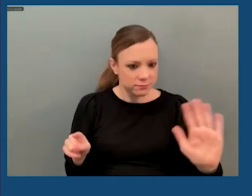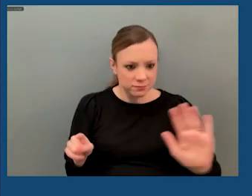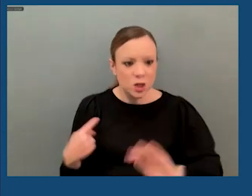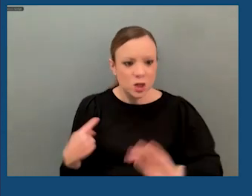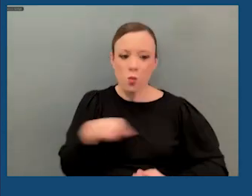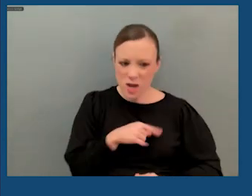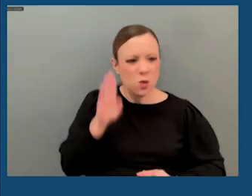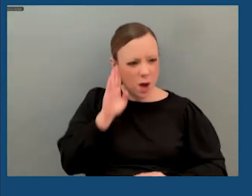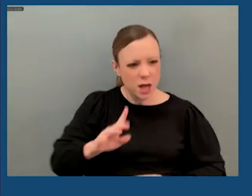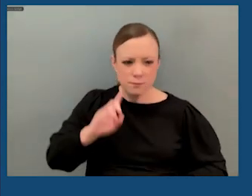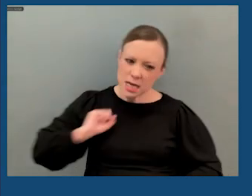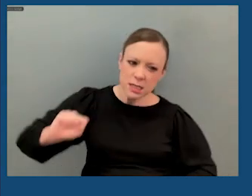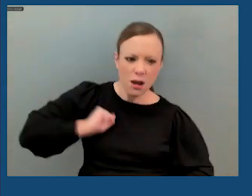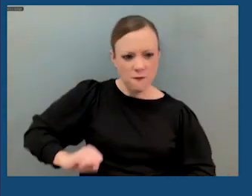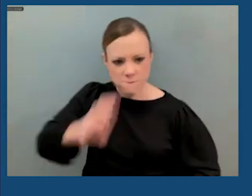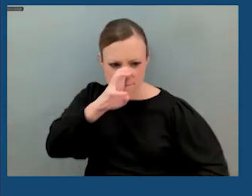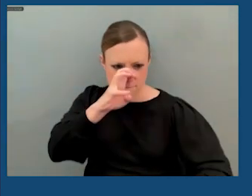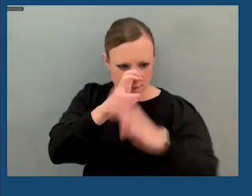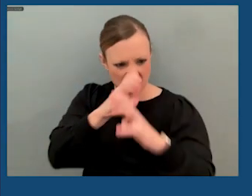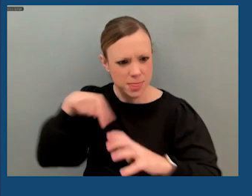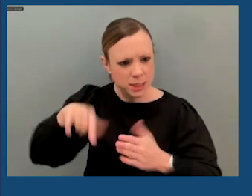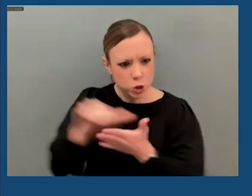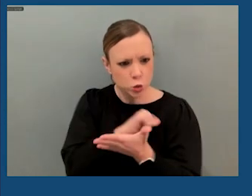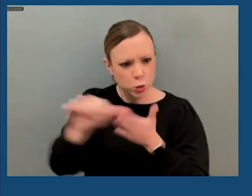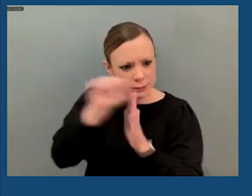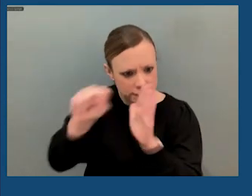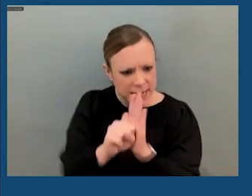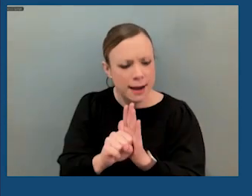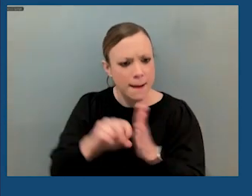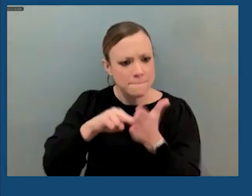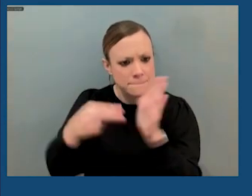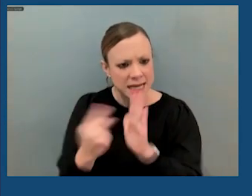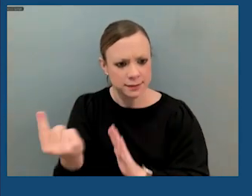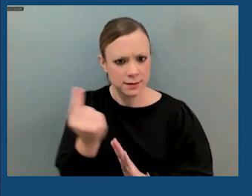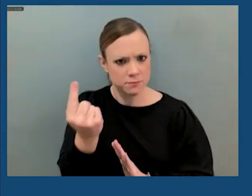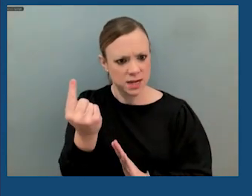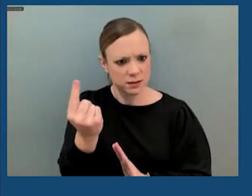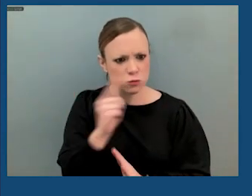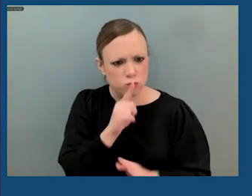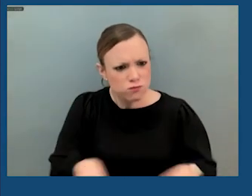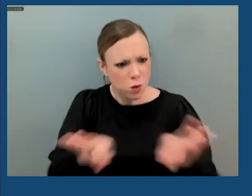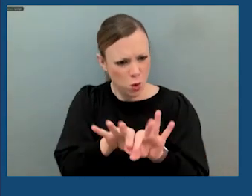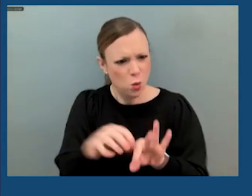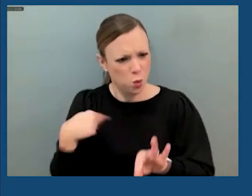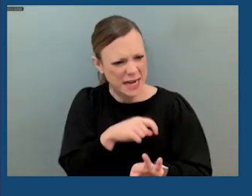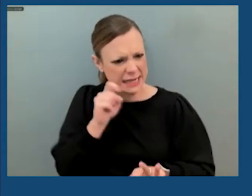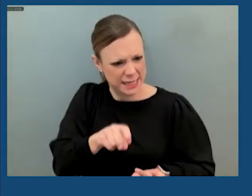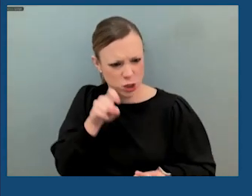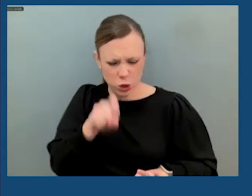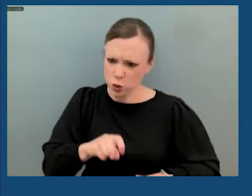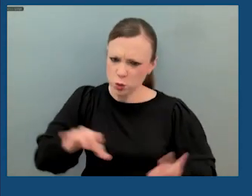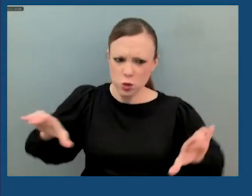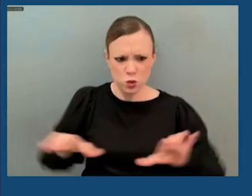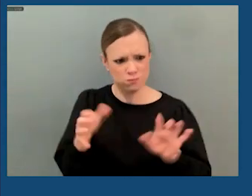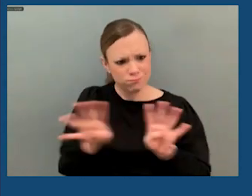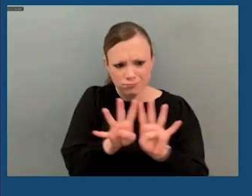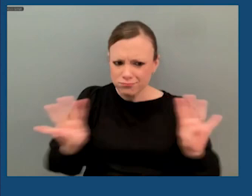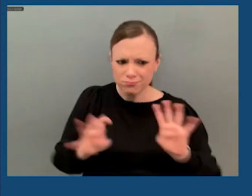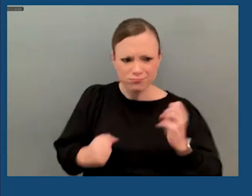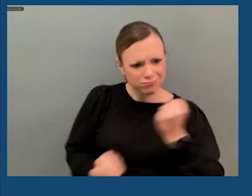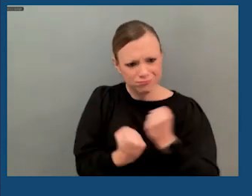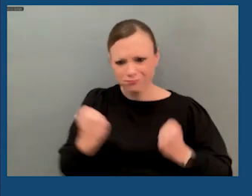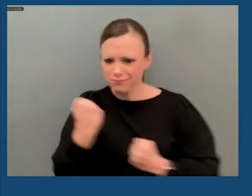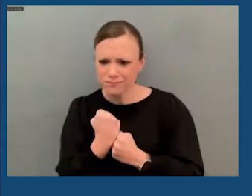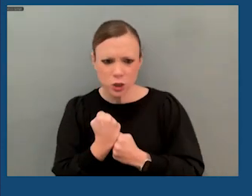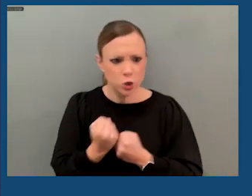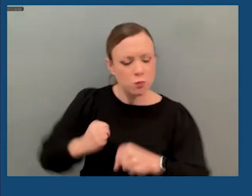York State. And that stands for something. That means something to people. And it means that we'll stand together to protect everyone and their